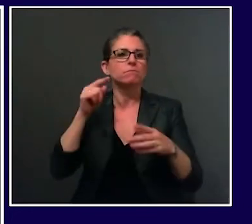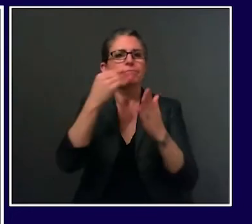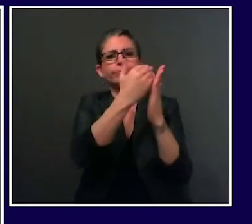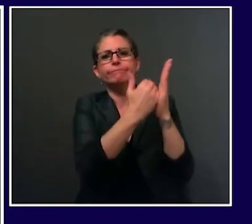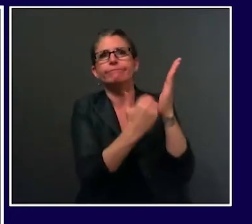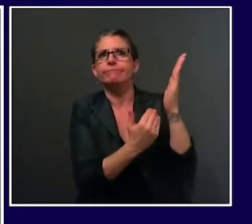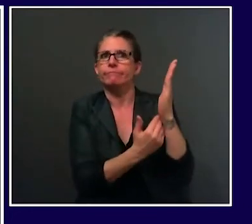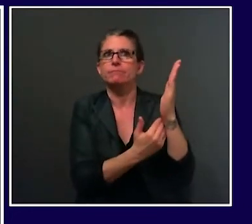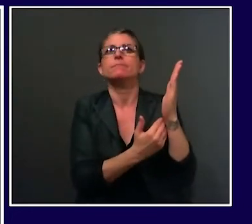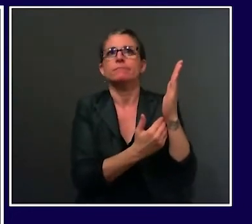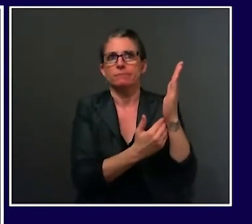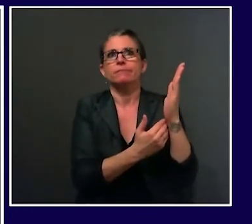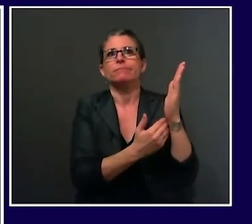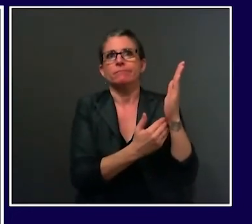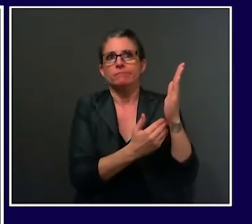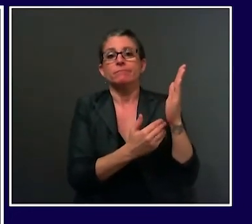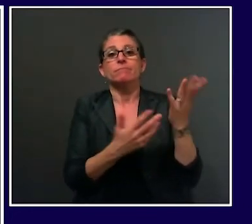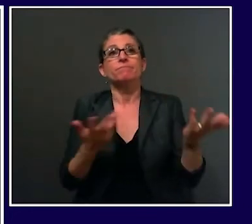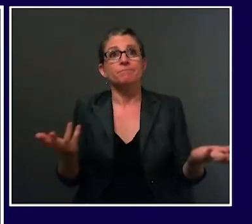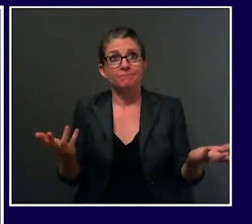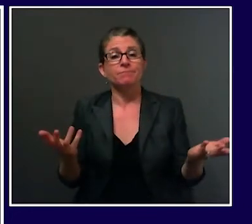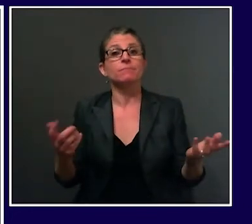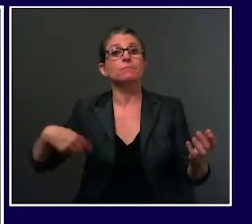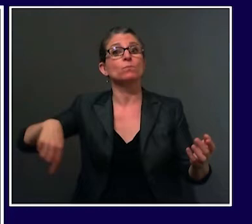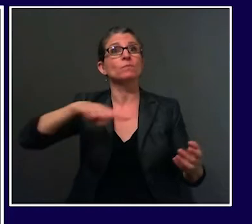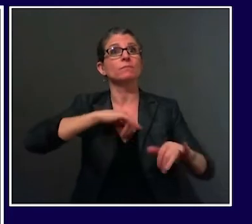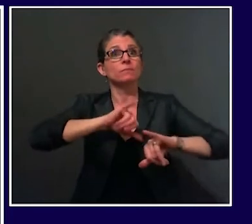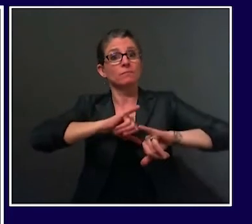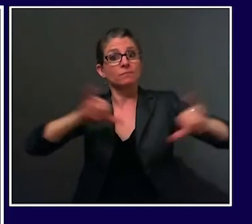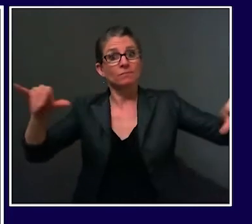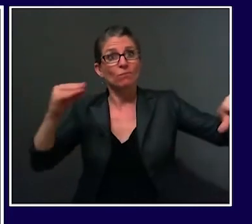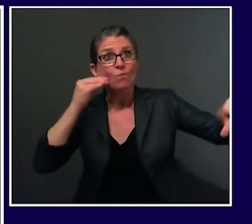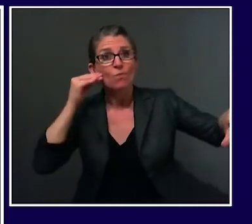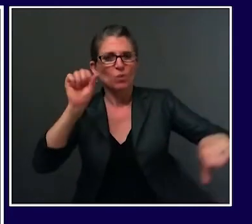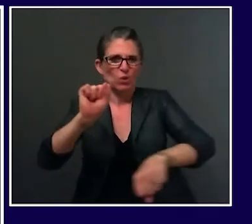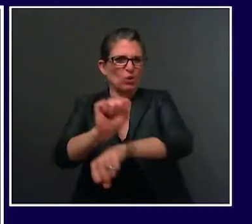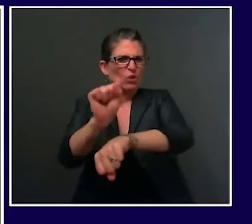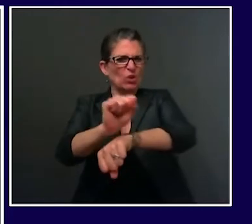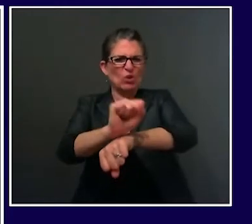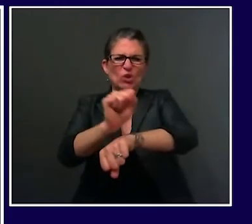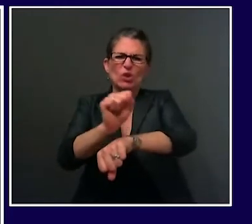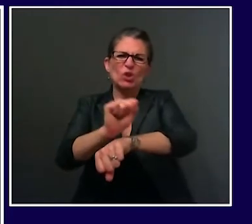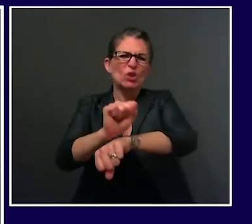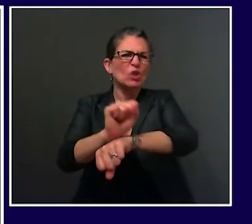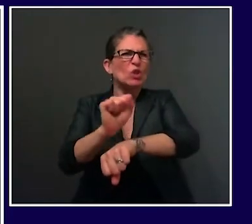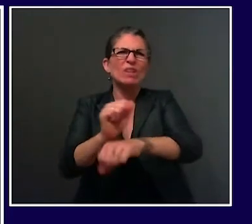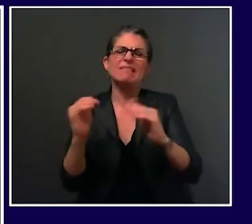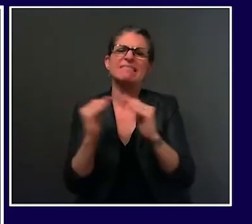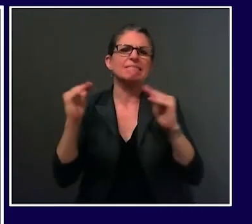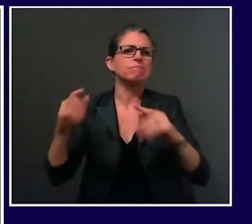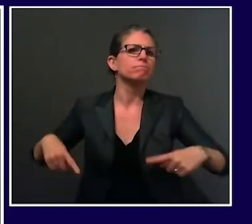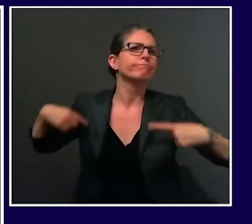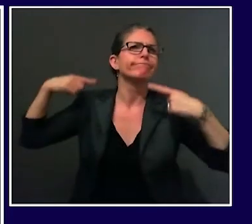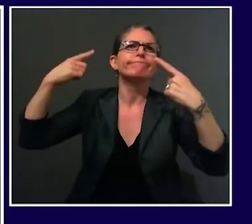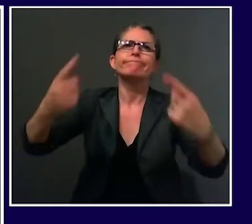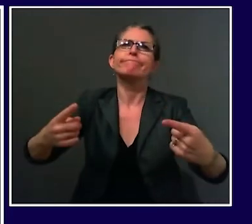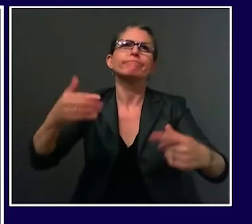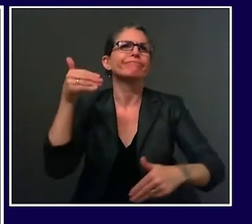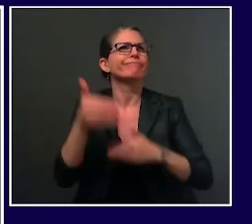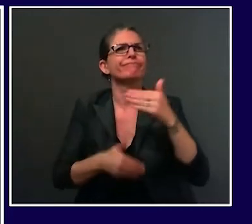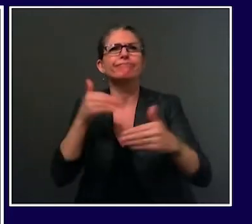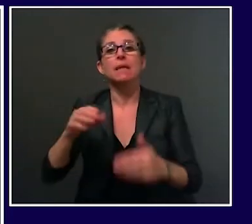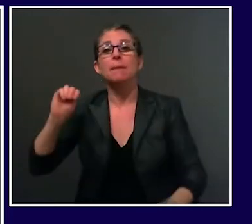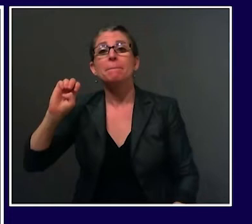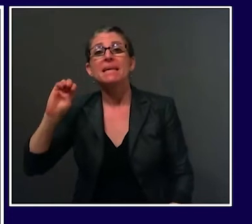our operations to virtual operations yesterday, Maine Emergency Management and Maine CDC jointly filled